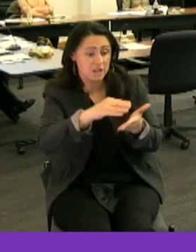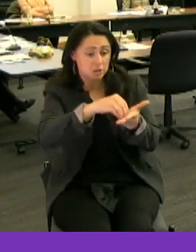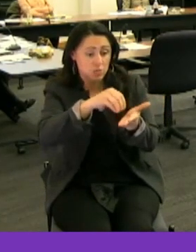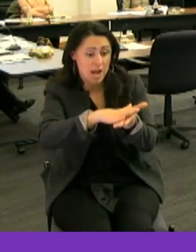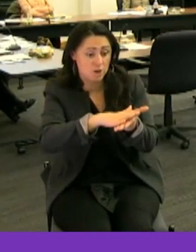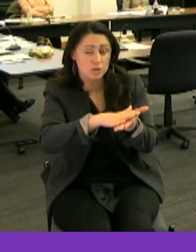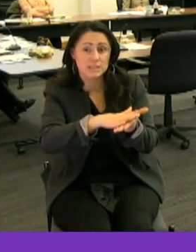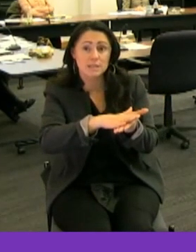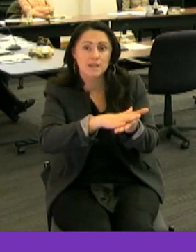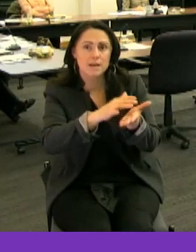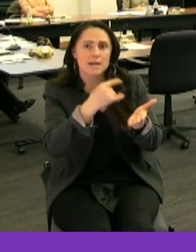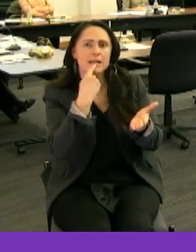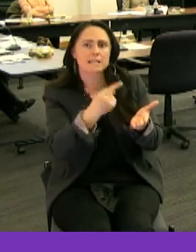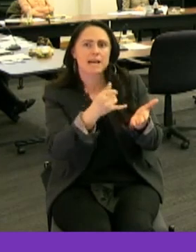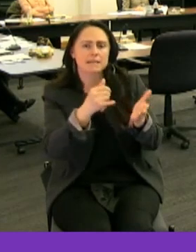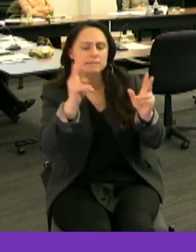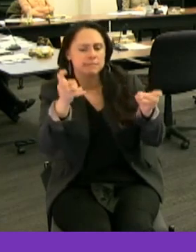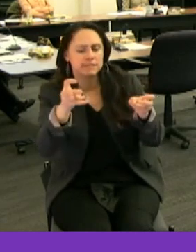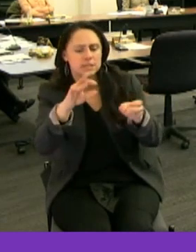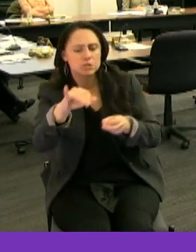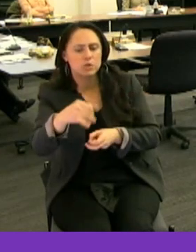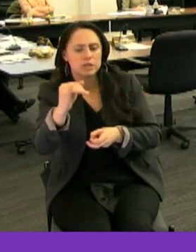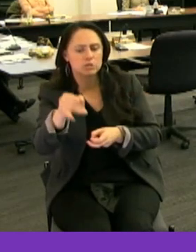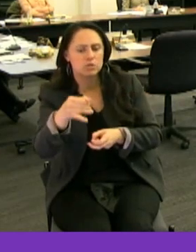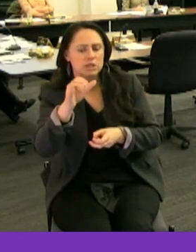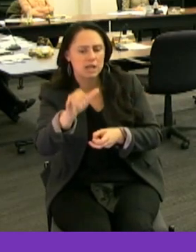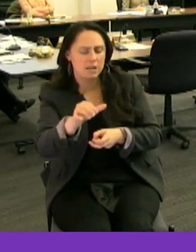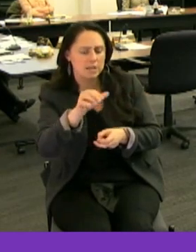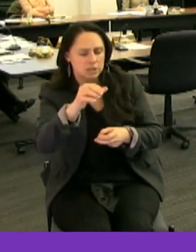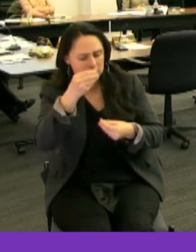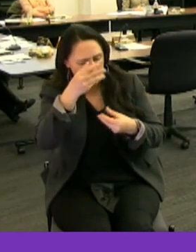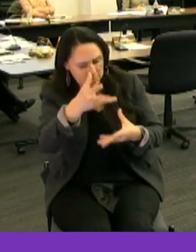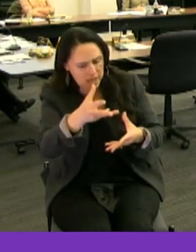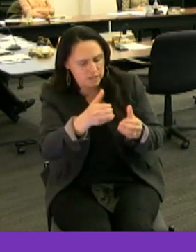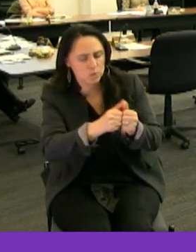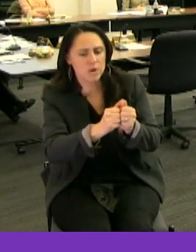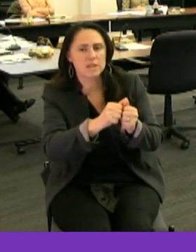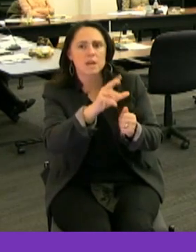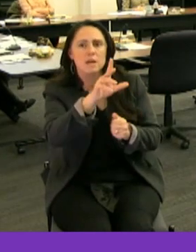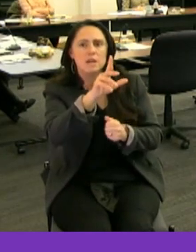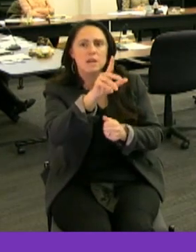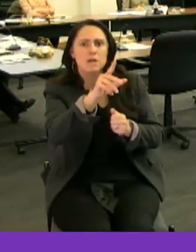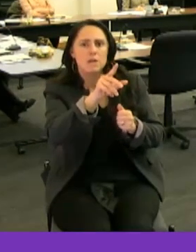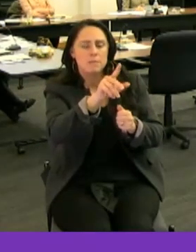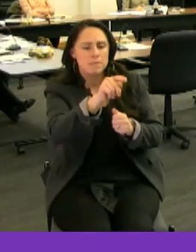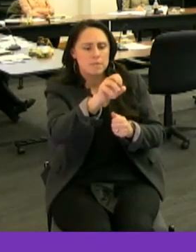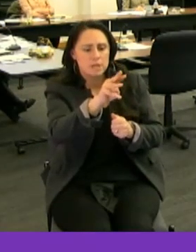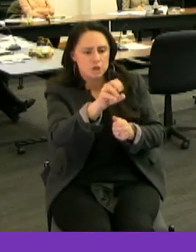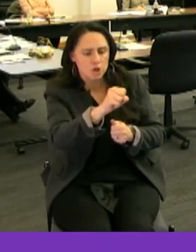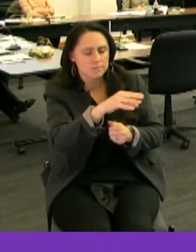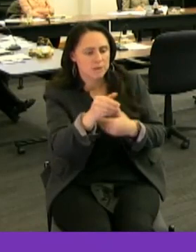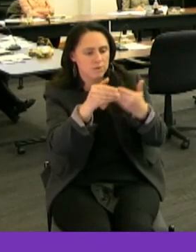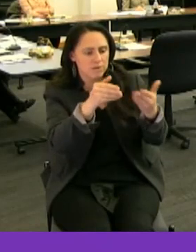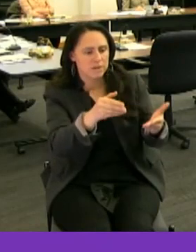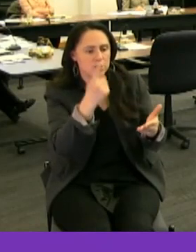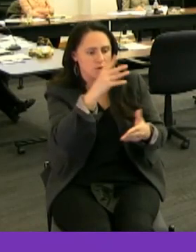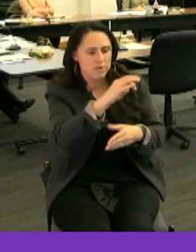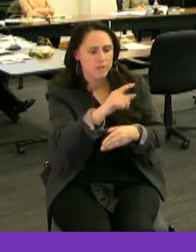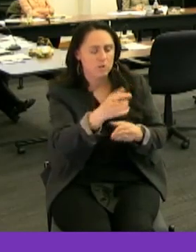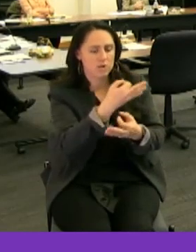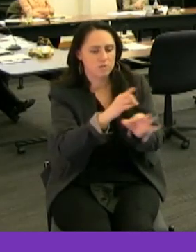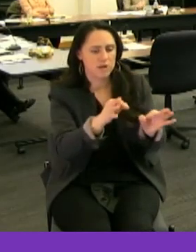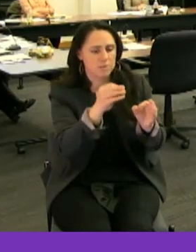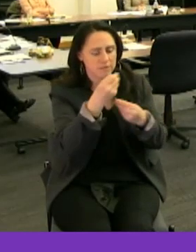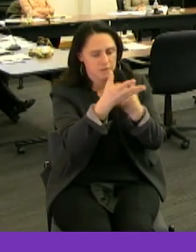records. And it states that the Joliet Junior College complies with the terms and provisions of the Illinois Freedom